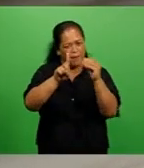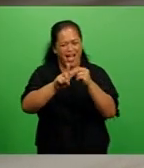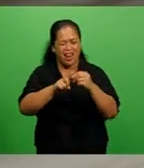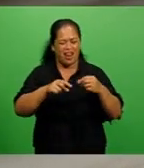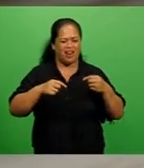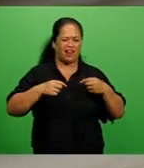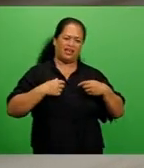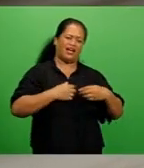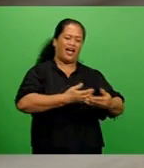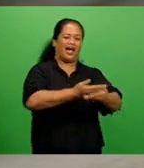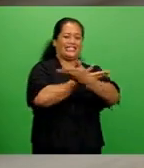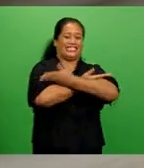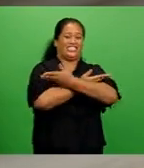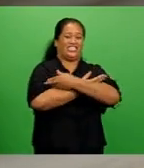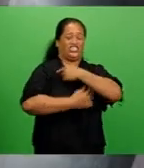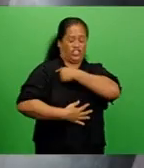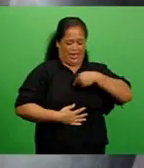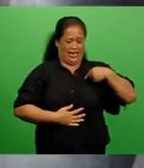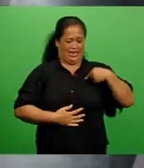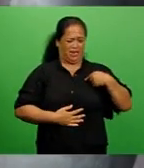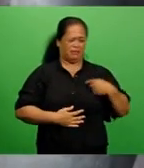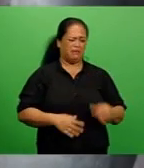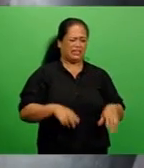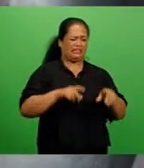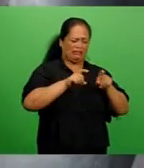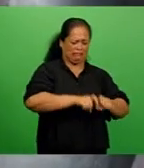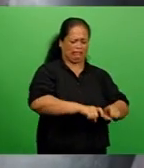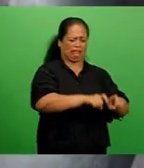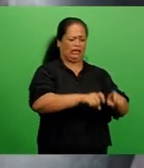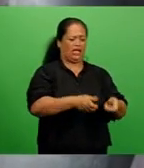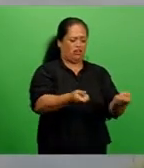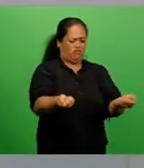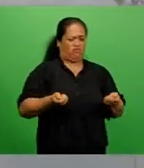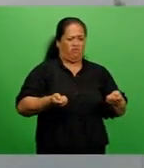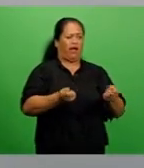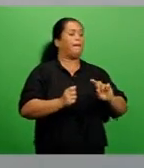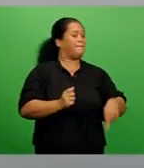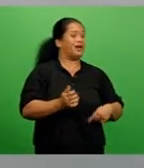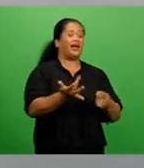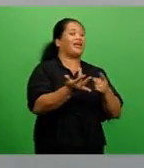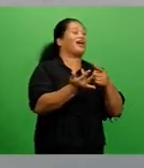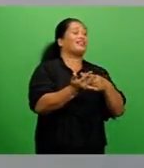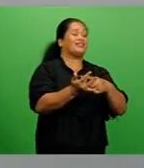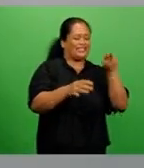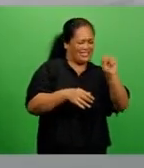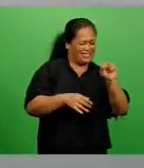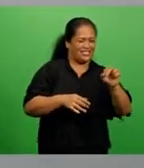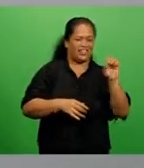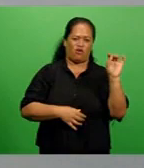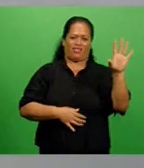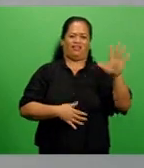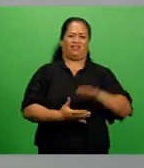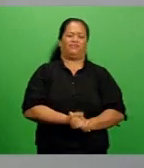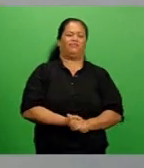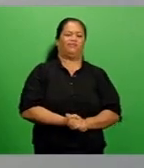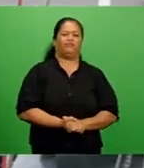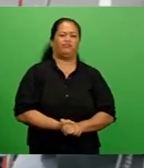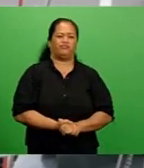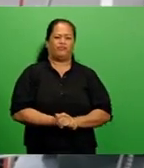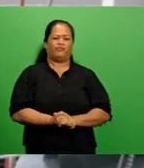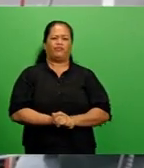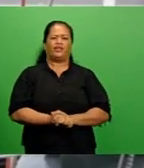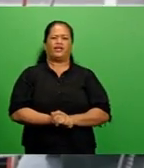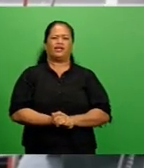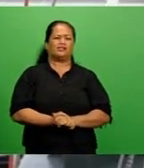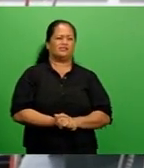in your drawer, but somebody needs it out there. Over the next few weeks, Sea Mercy will assess other areas that may need to be covered.